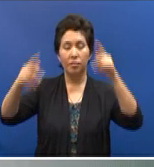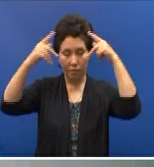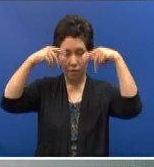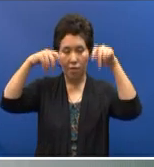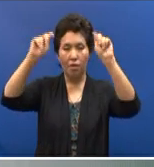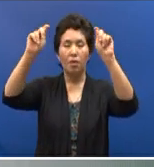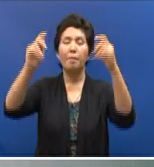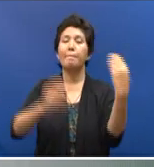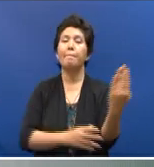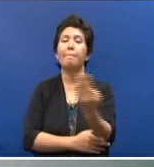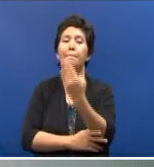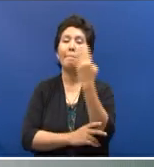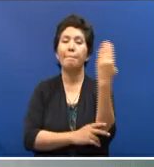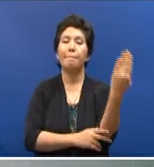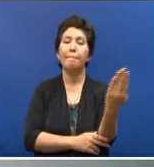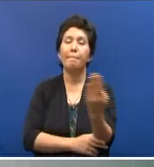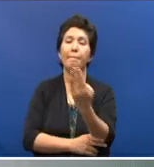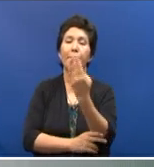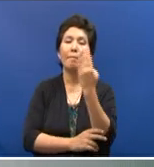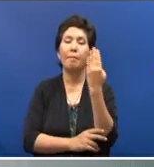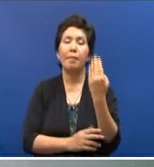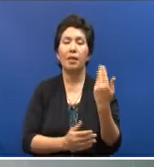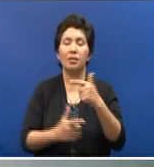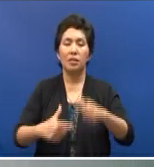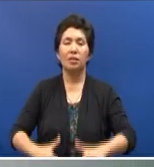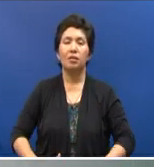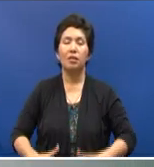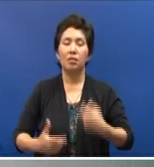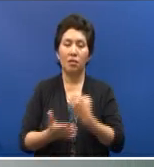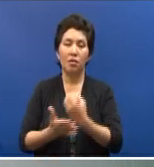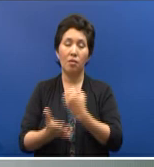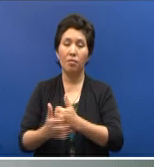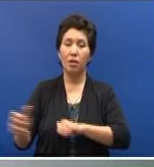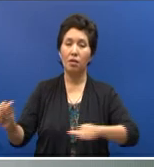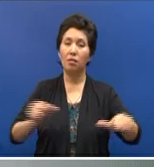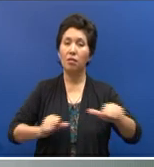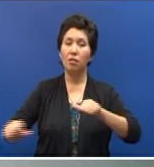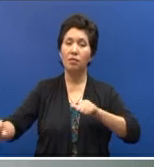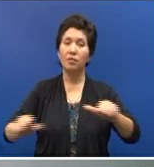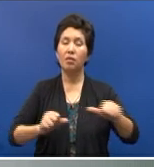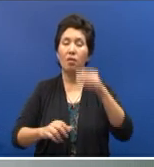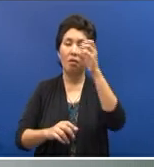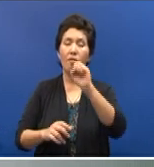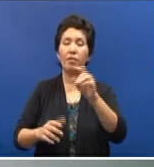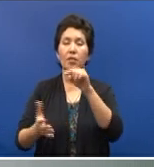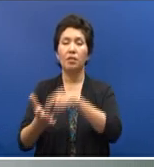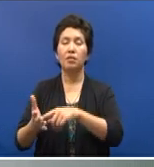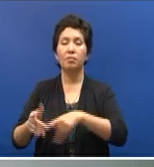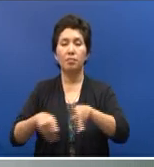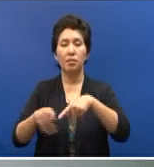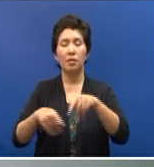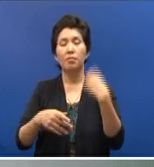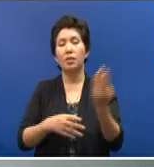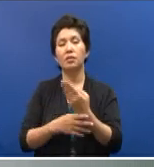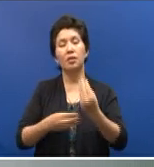chiefs usually are intimately linked with the economic activities of his people. Okay, he is